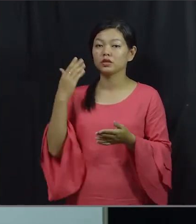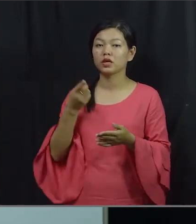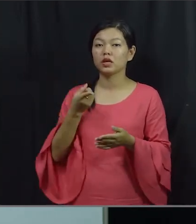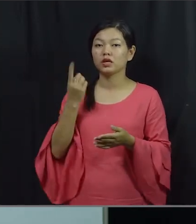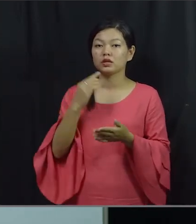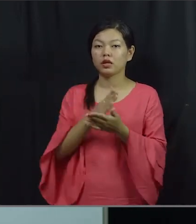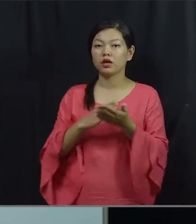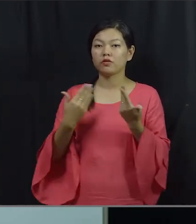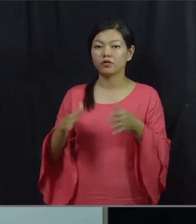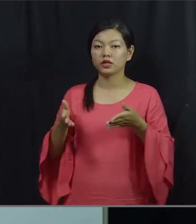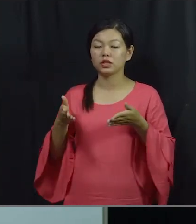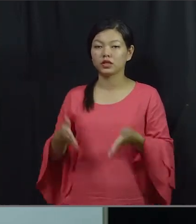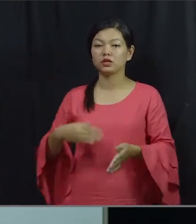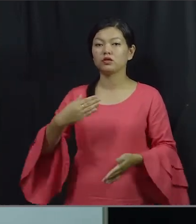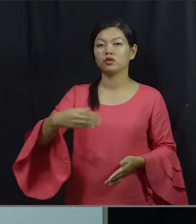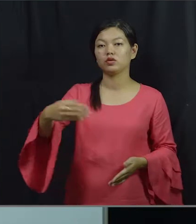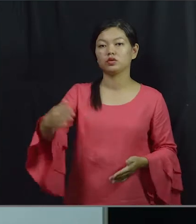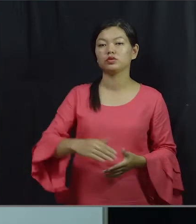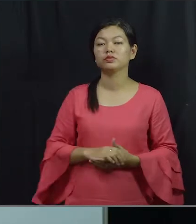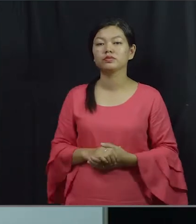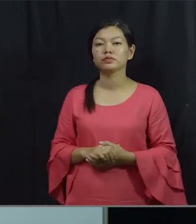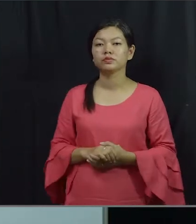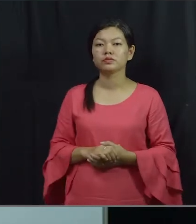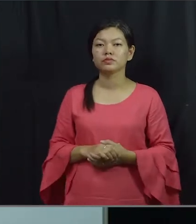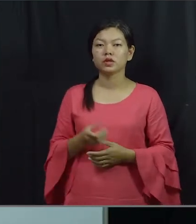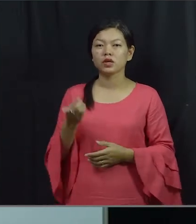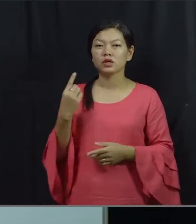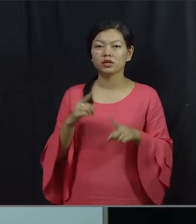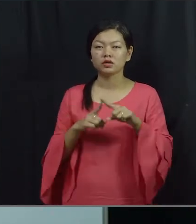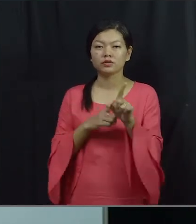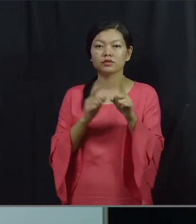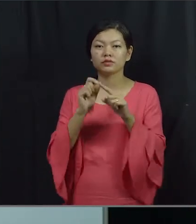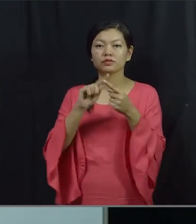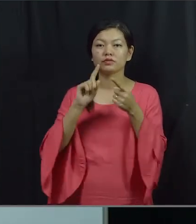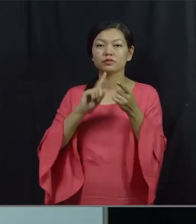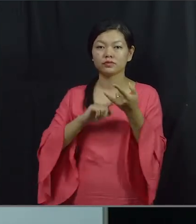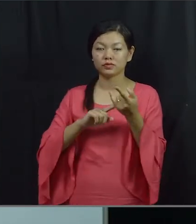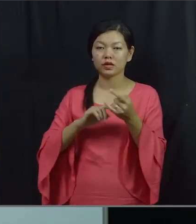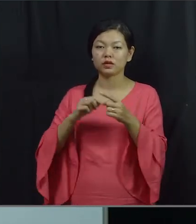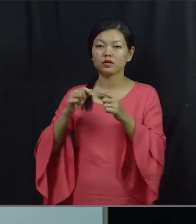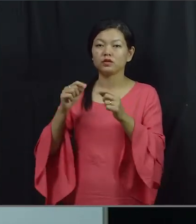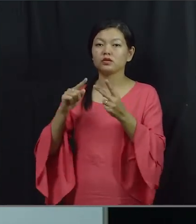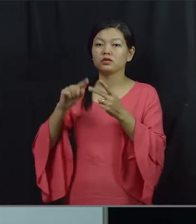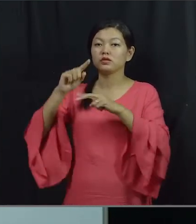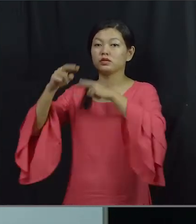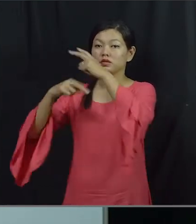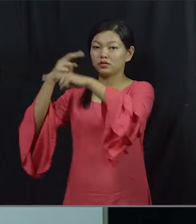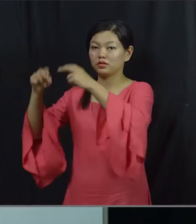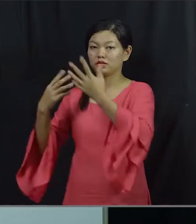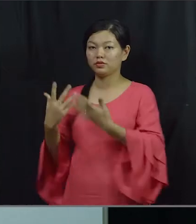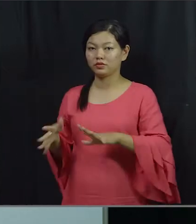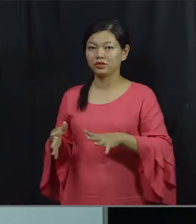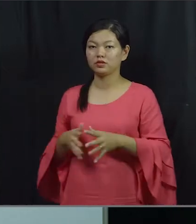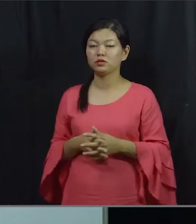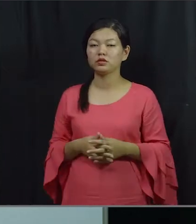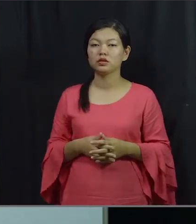class. Yesterday we took types of industries, isn't it? Classifications of business activities can